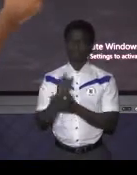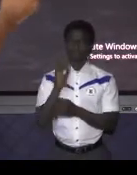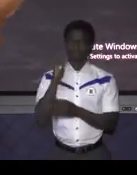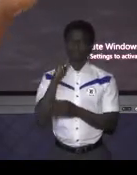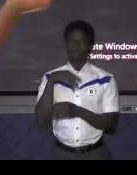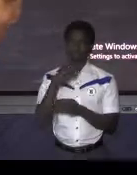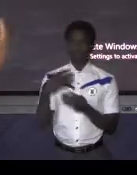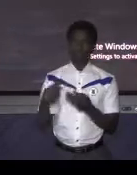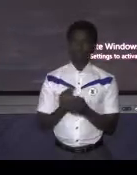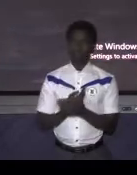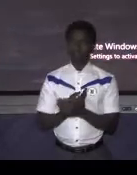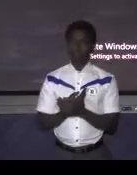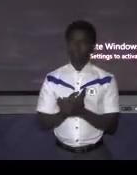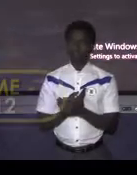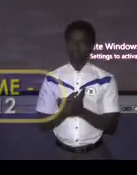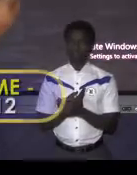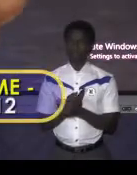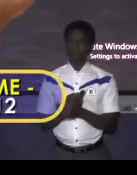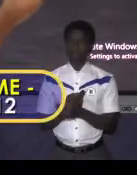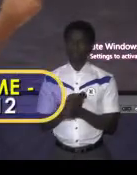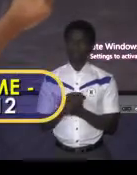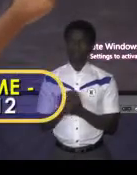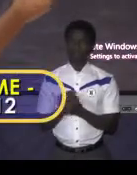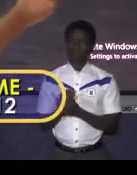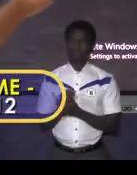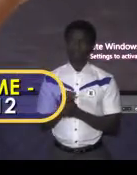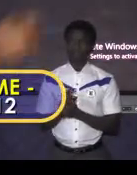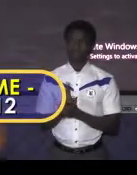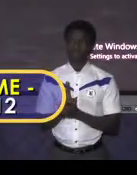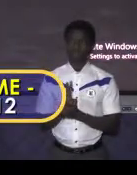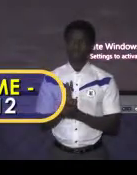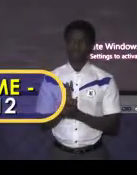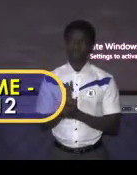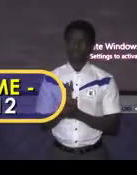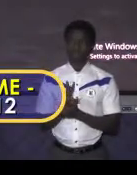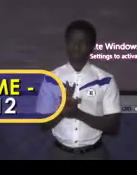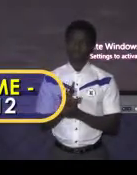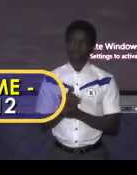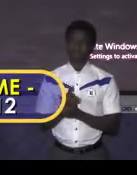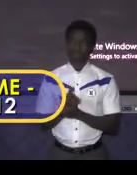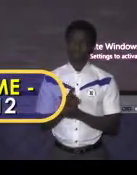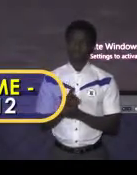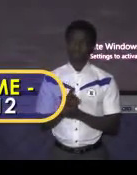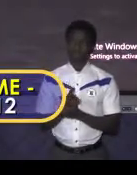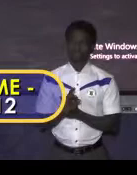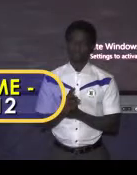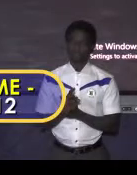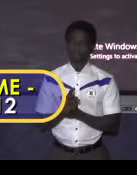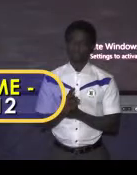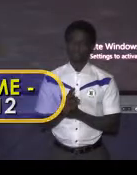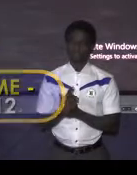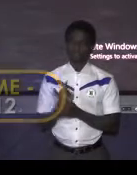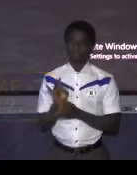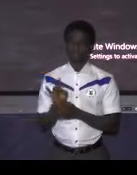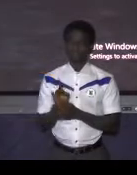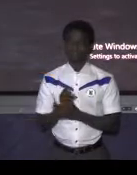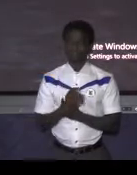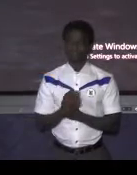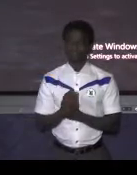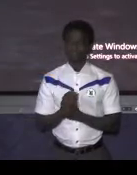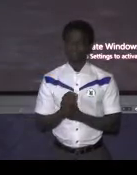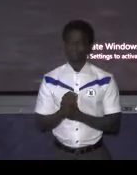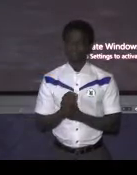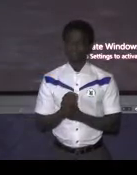give us 2 times 2 is 4, 4 times 7 is 28. And so the square root of 784 is